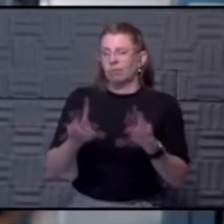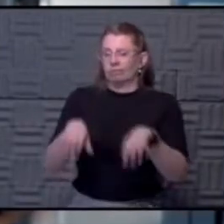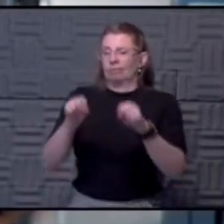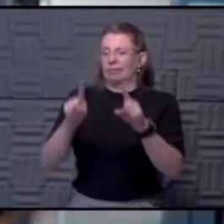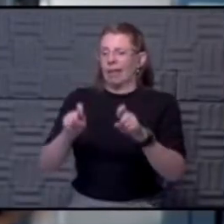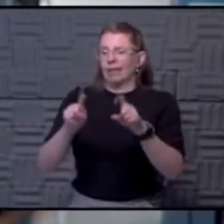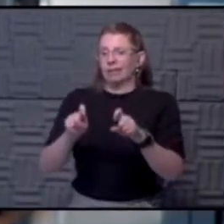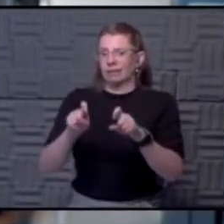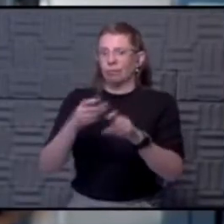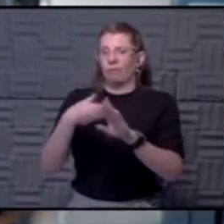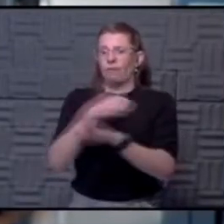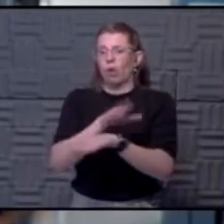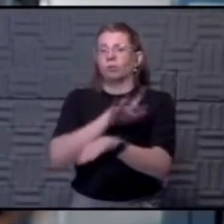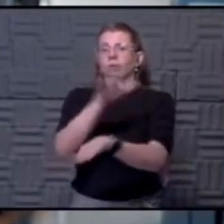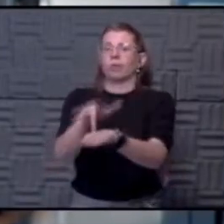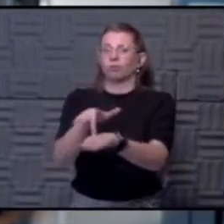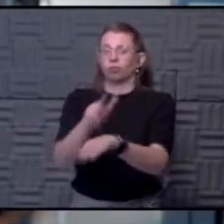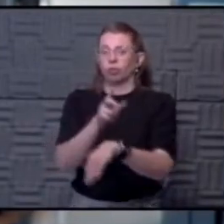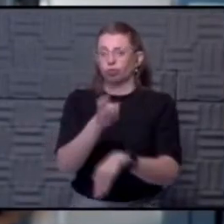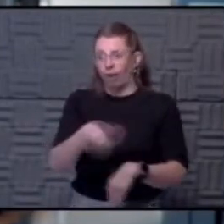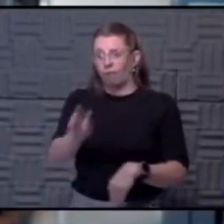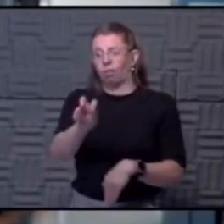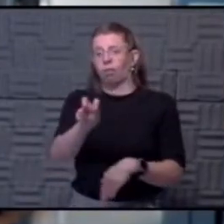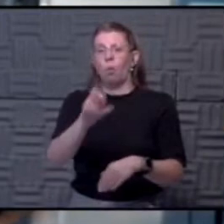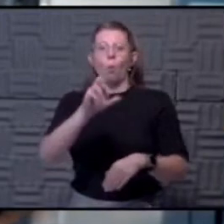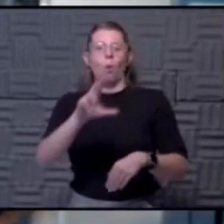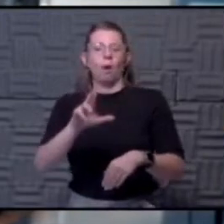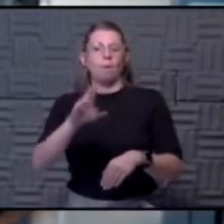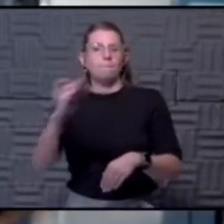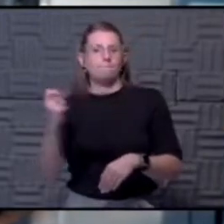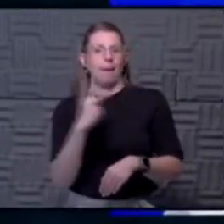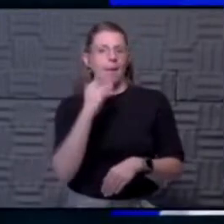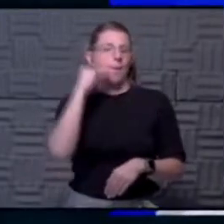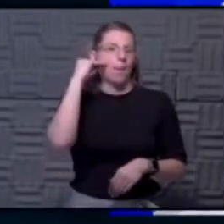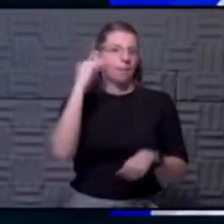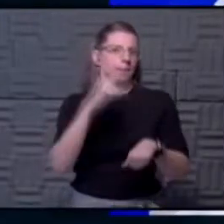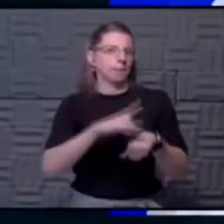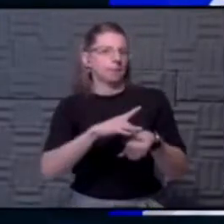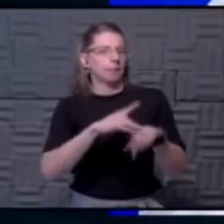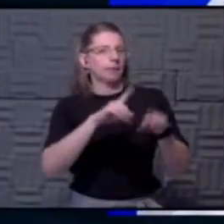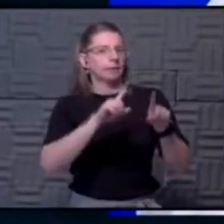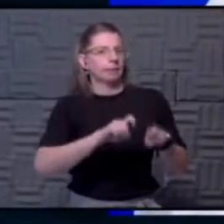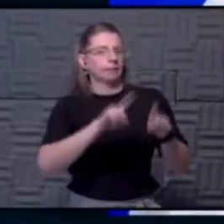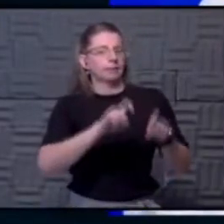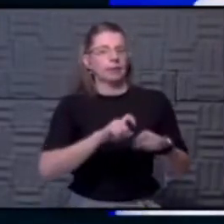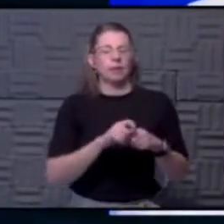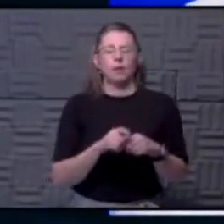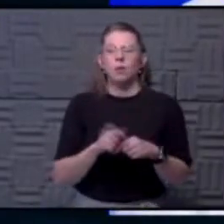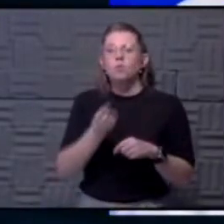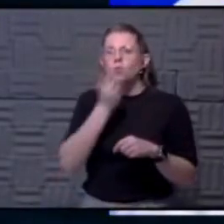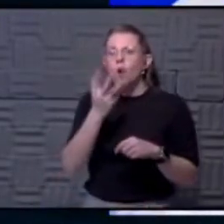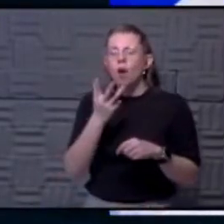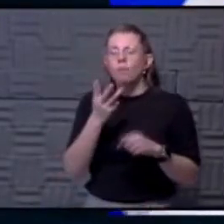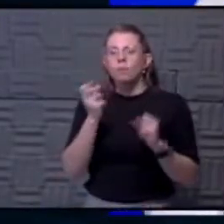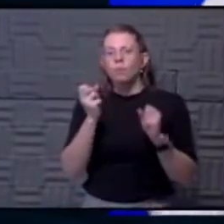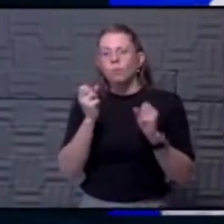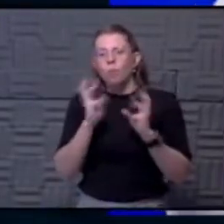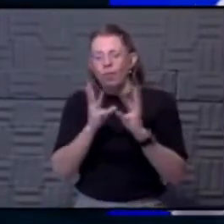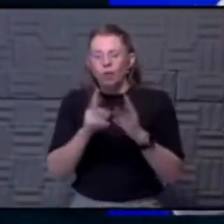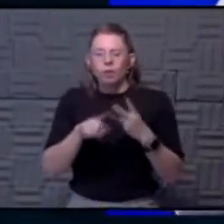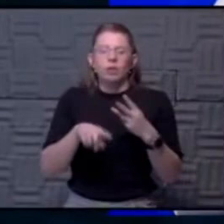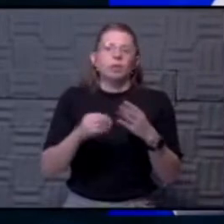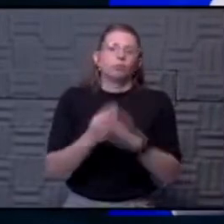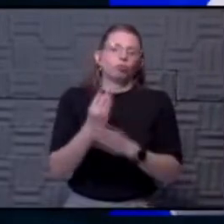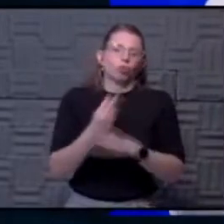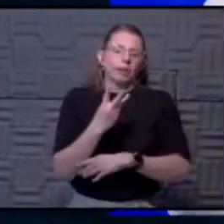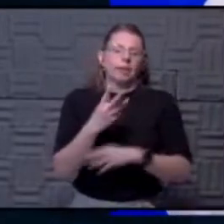upon return, just to identify cases that may not be symptomatic. I think warm weather and spring break and that kind of travel are going to be a real test for us